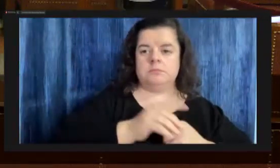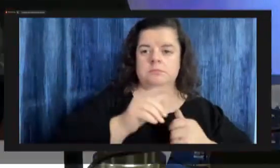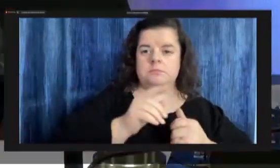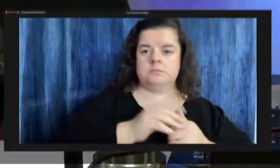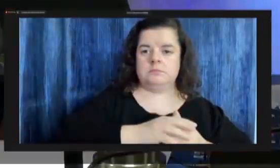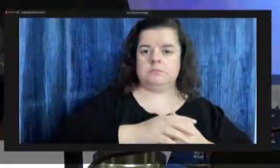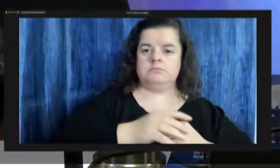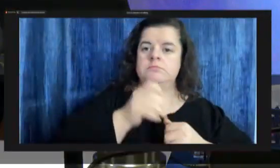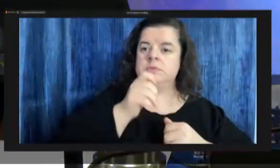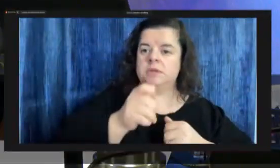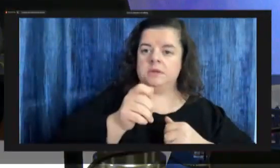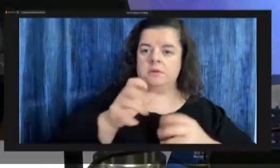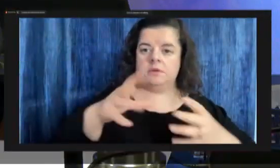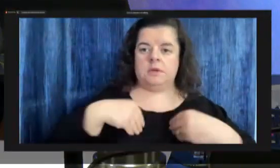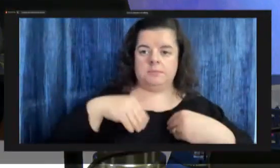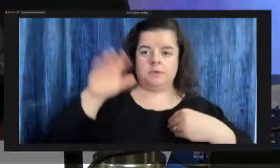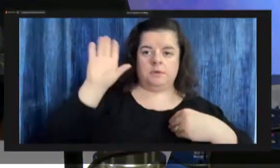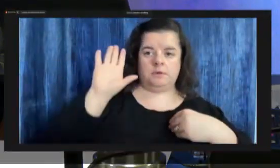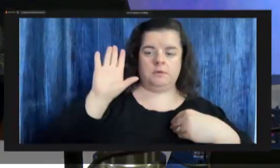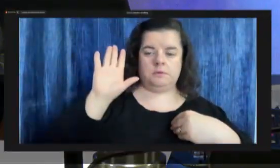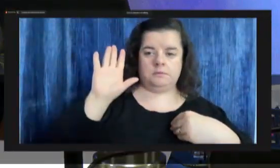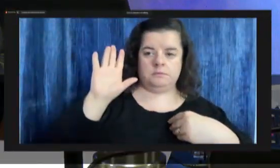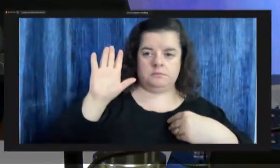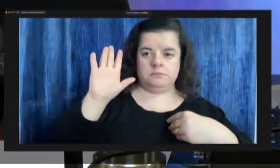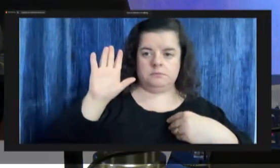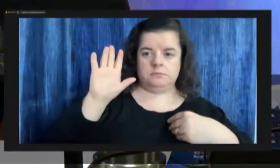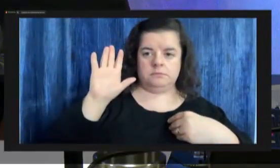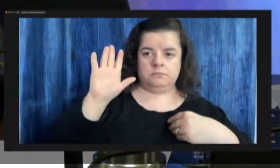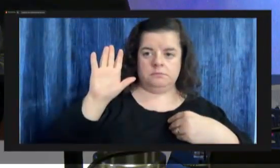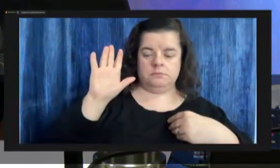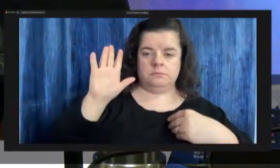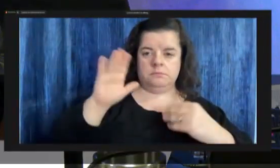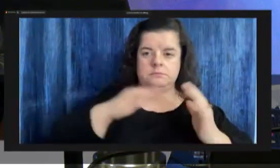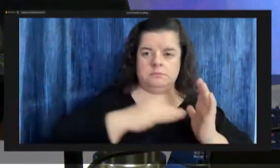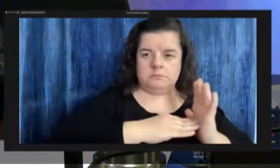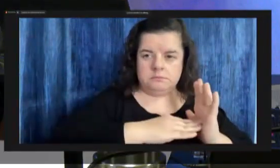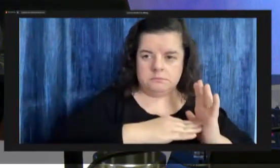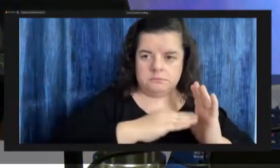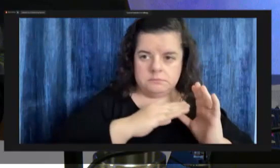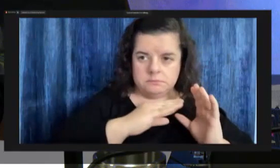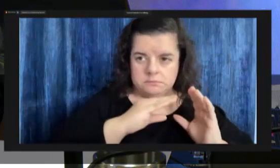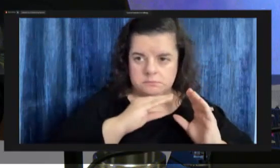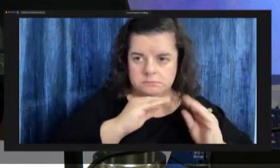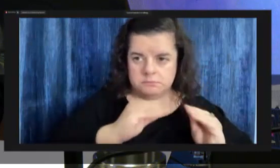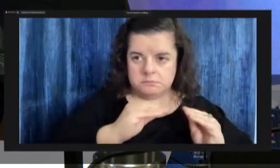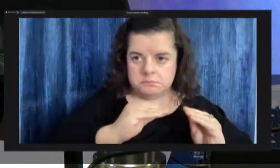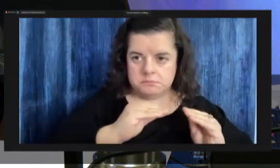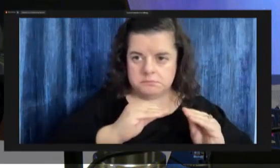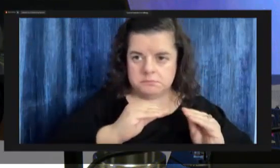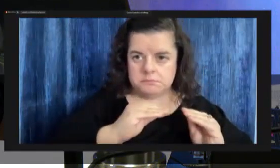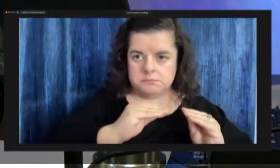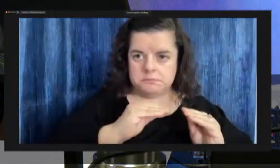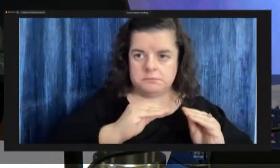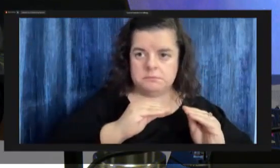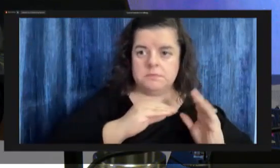If not, all those in favor say aye. Aye. Aye. Any in opposition? No. No.